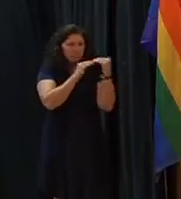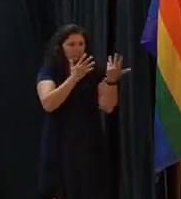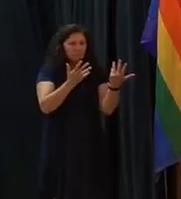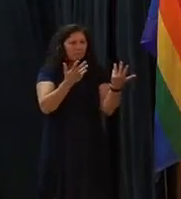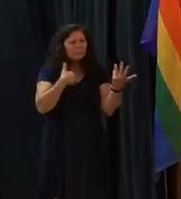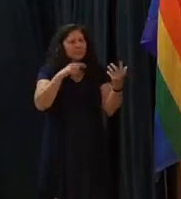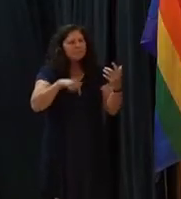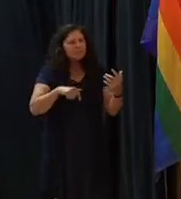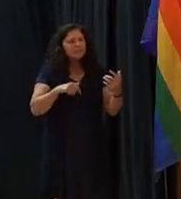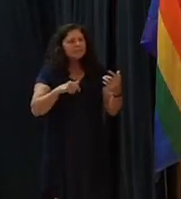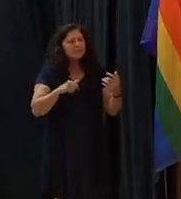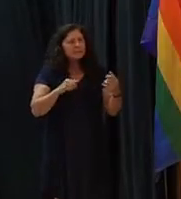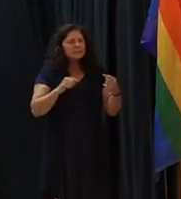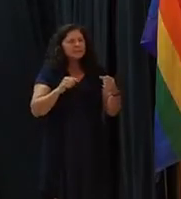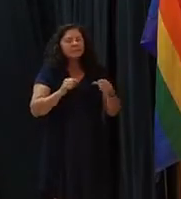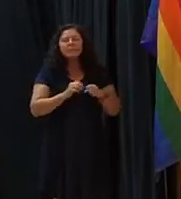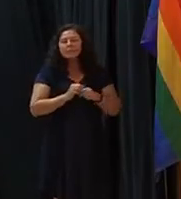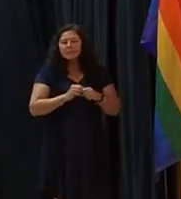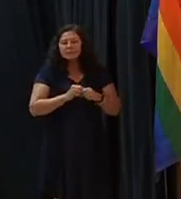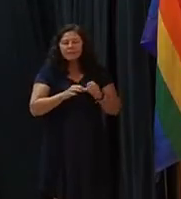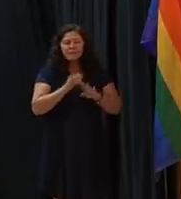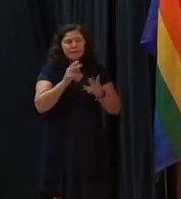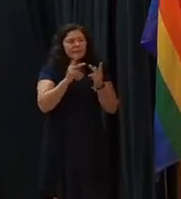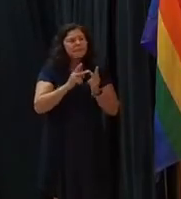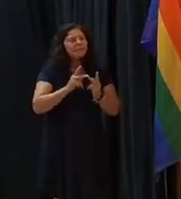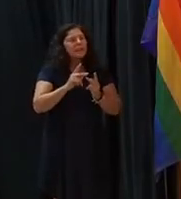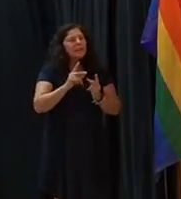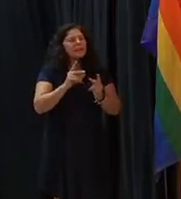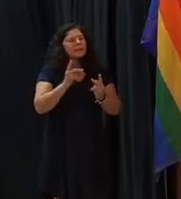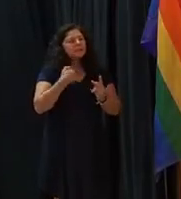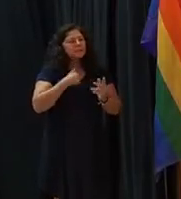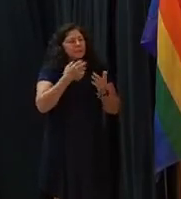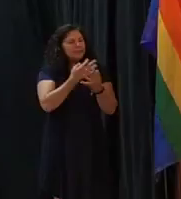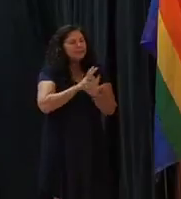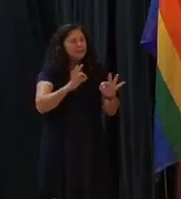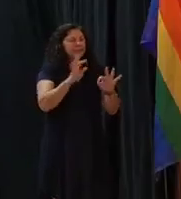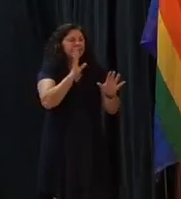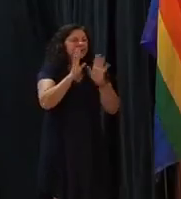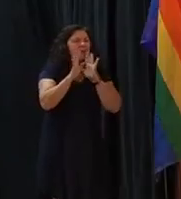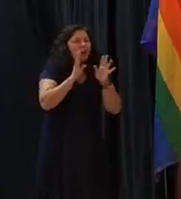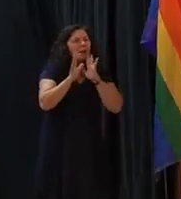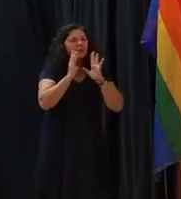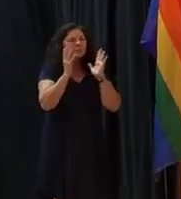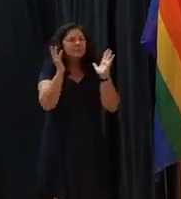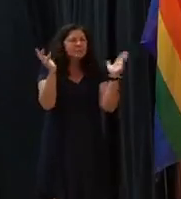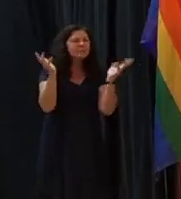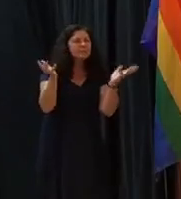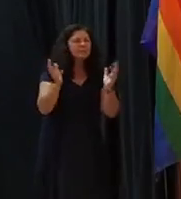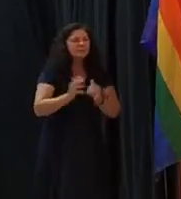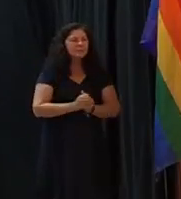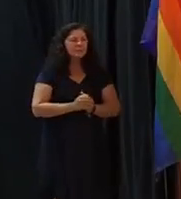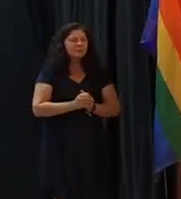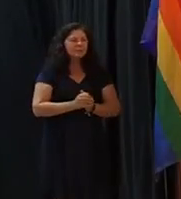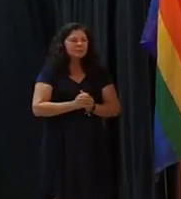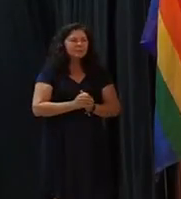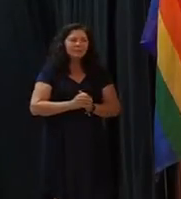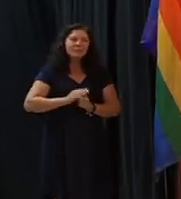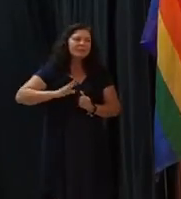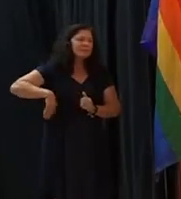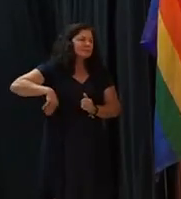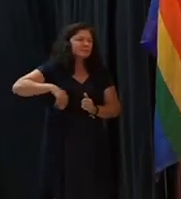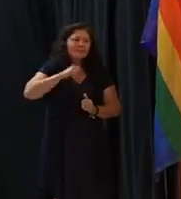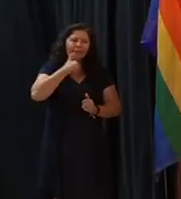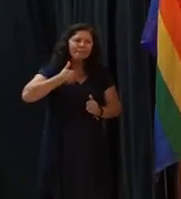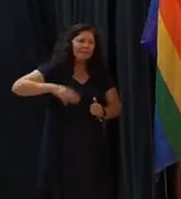to find a platform where we can talk, where we can speak. This is still a long way.